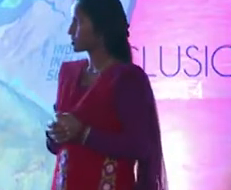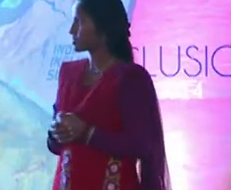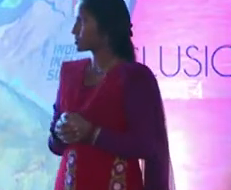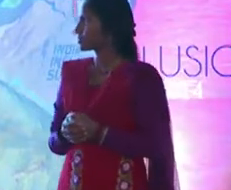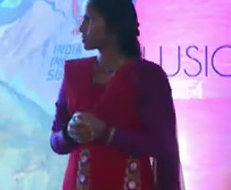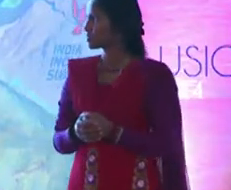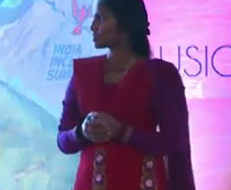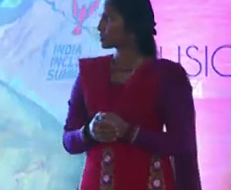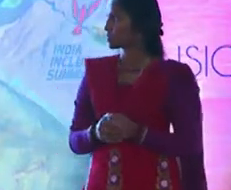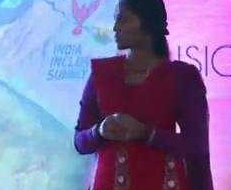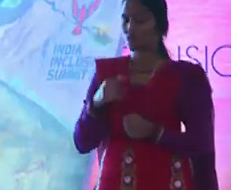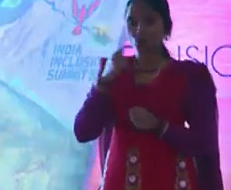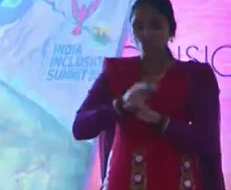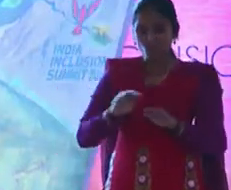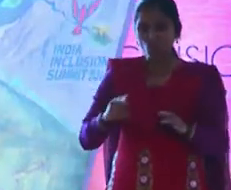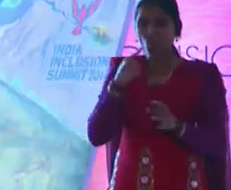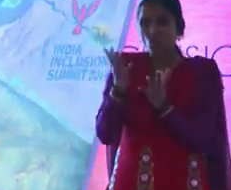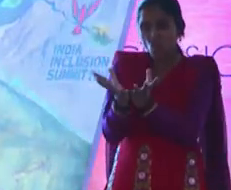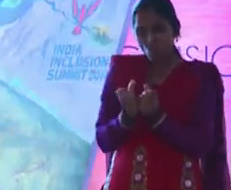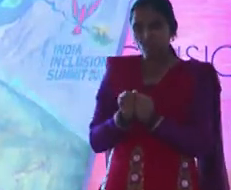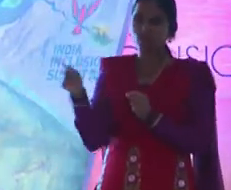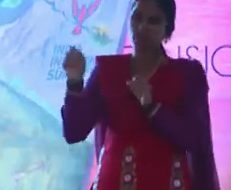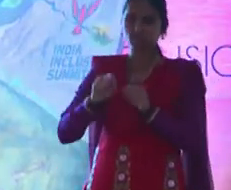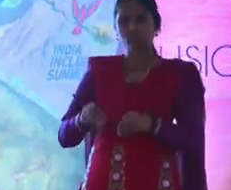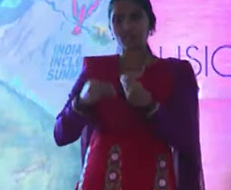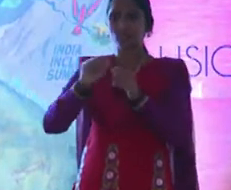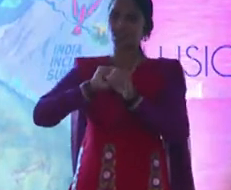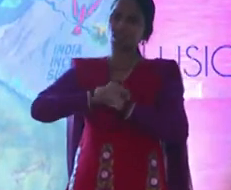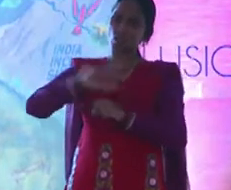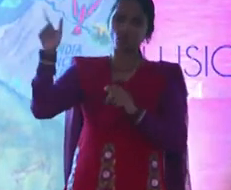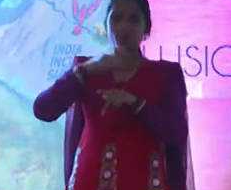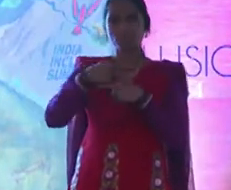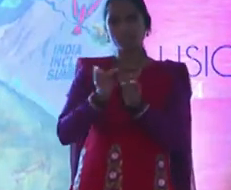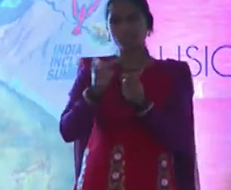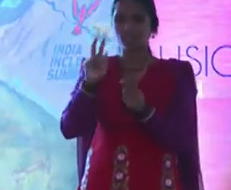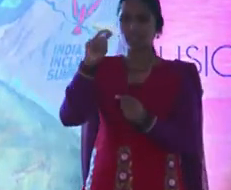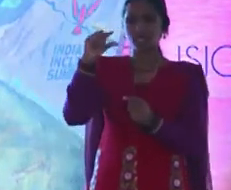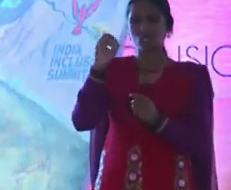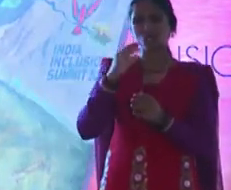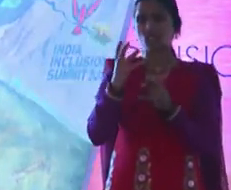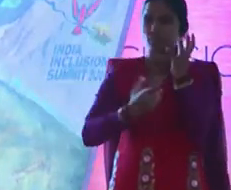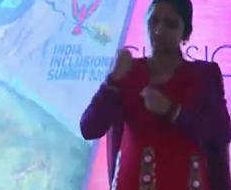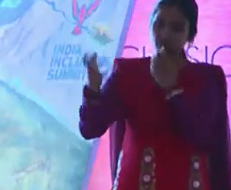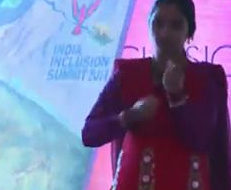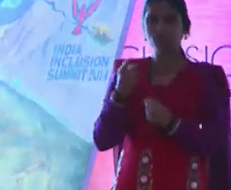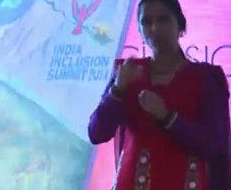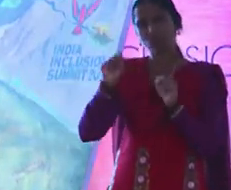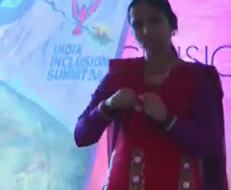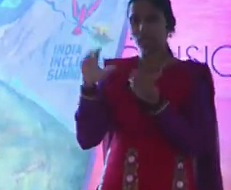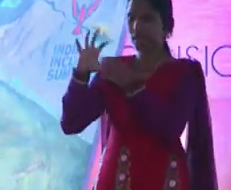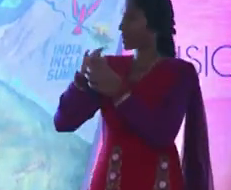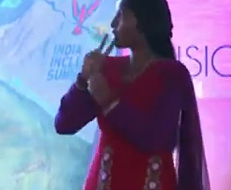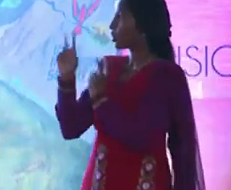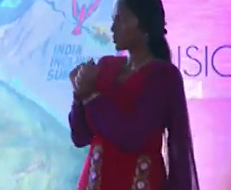students who require these kits. And this is, again, an area where a large number of NGOs are working. They could tie up with